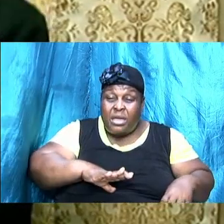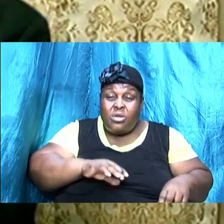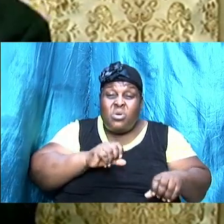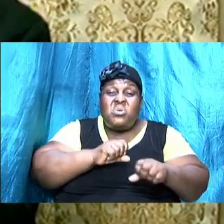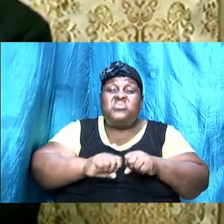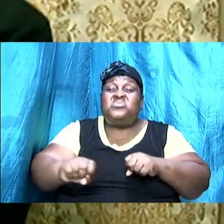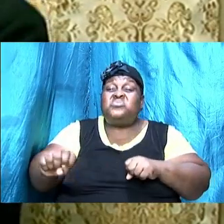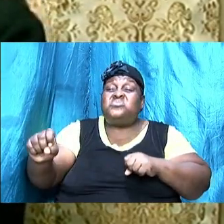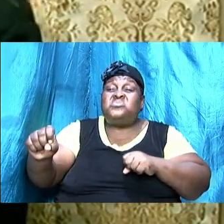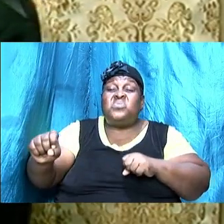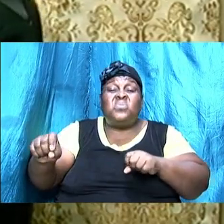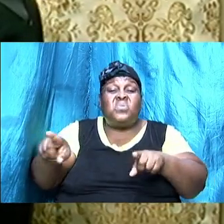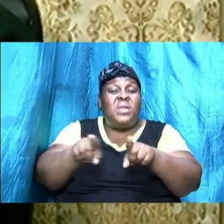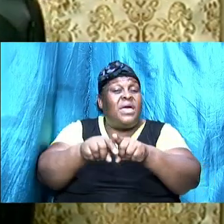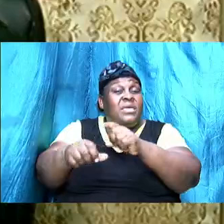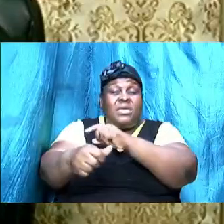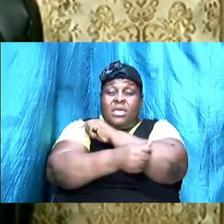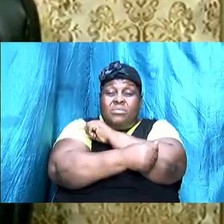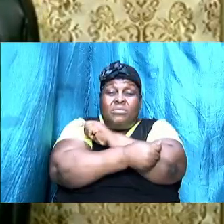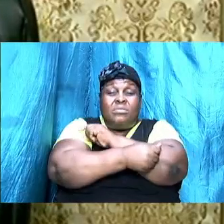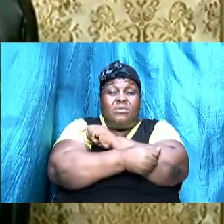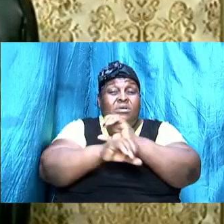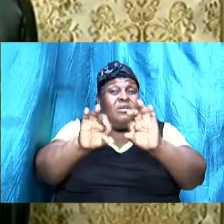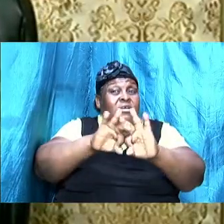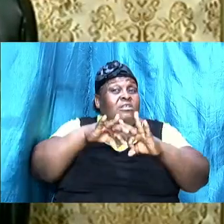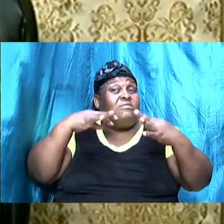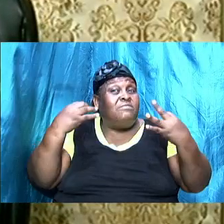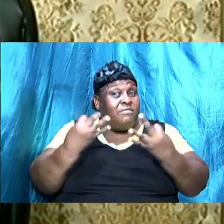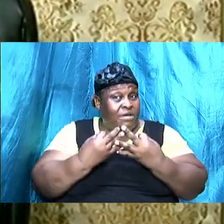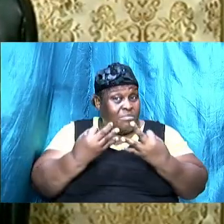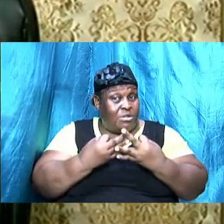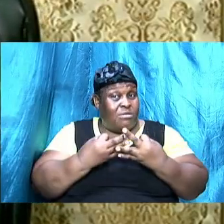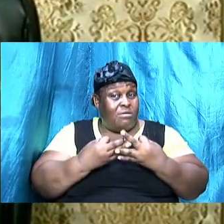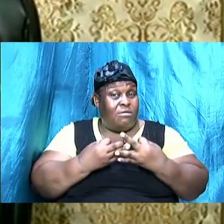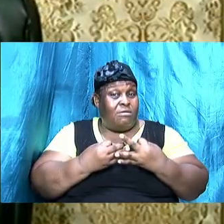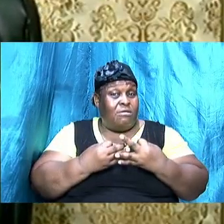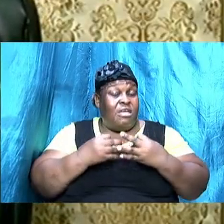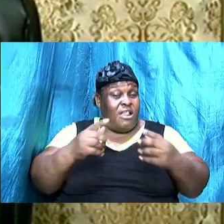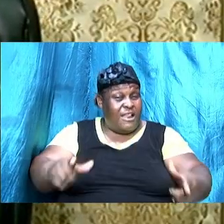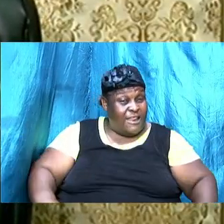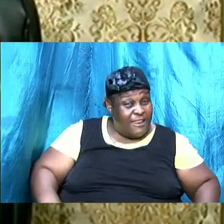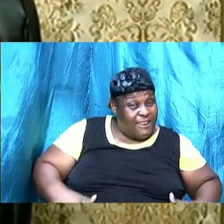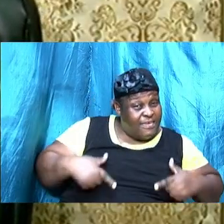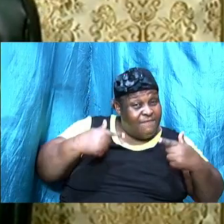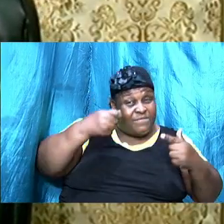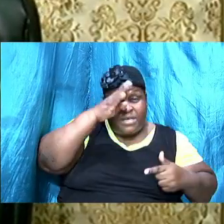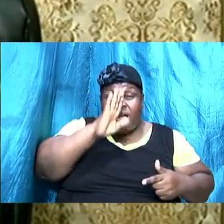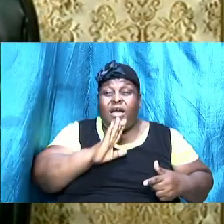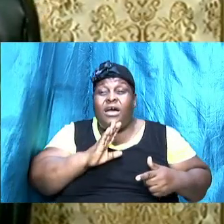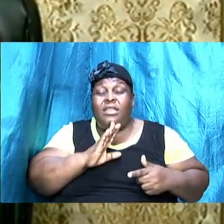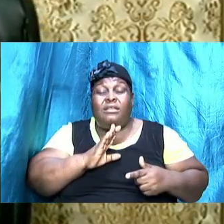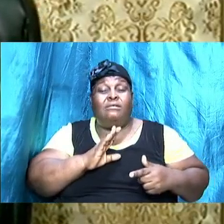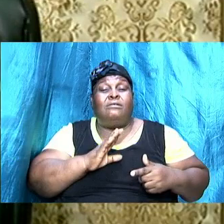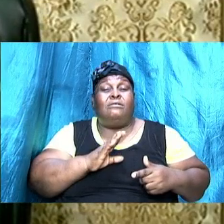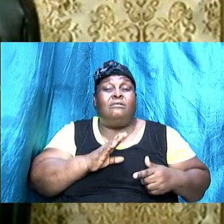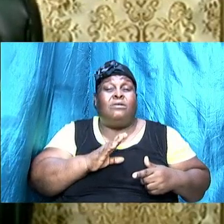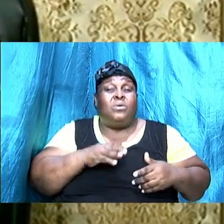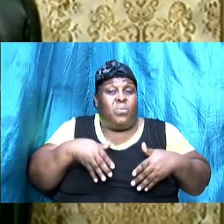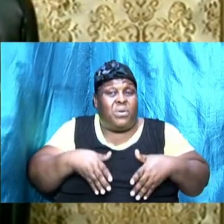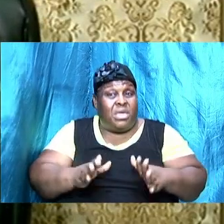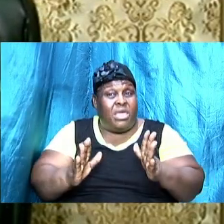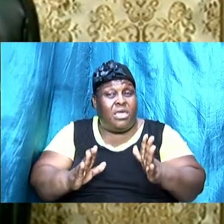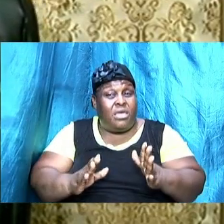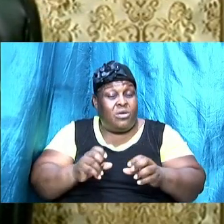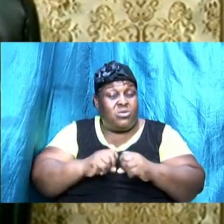that your household and your children follow the godly path, that God's will and purpose and plan on